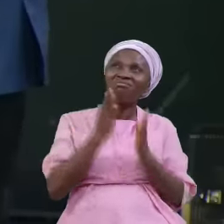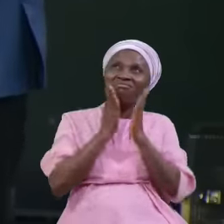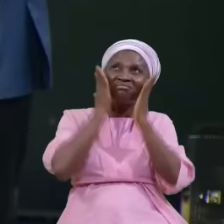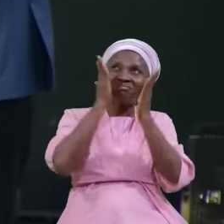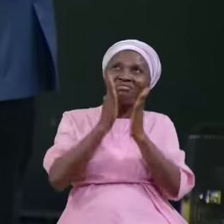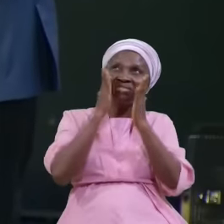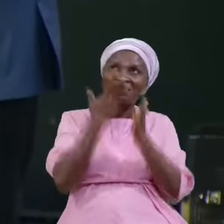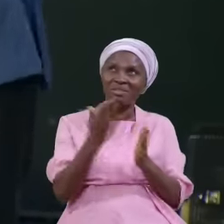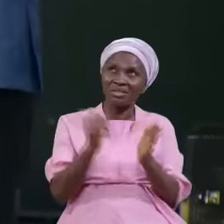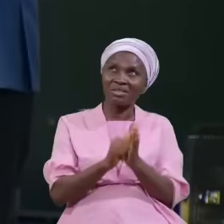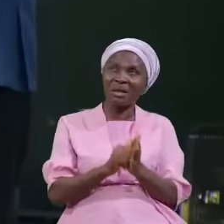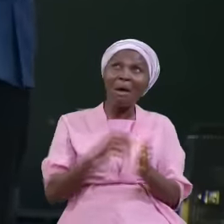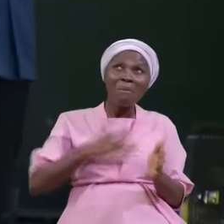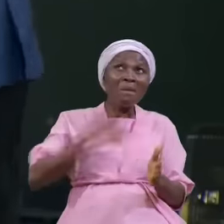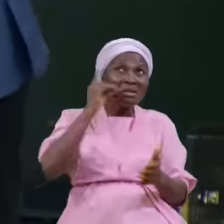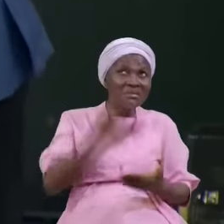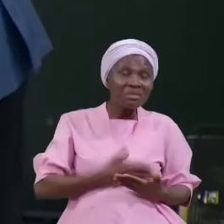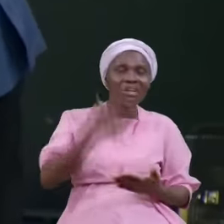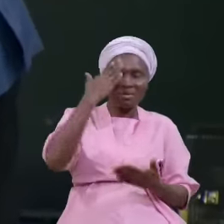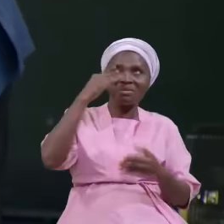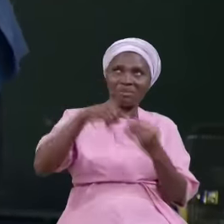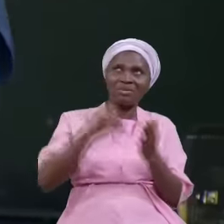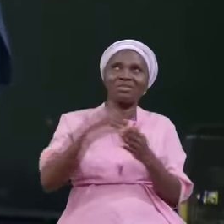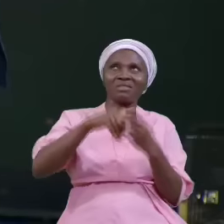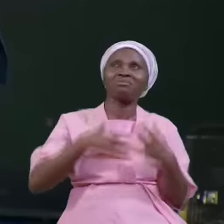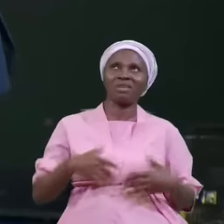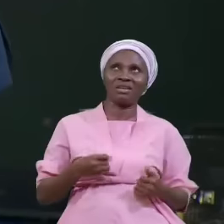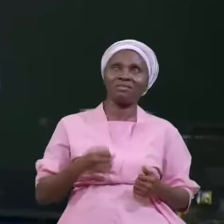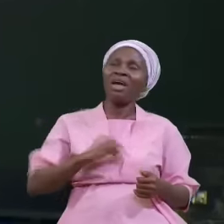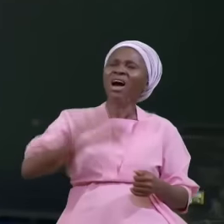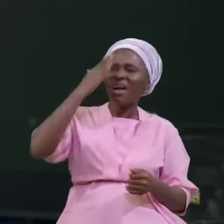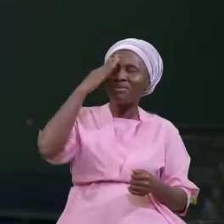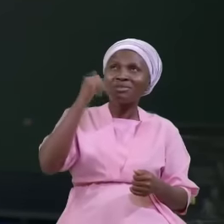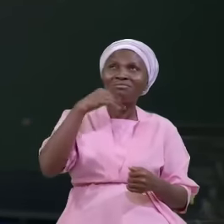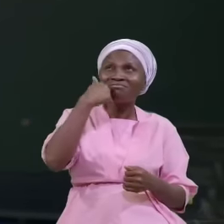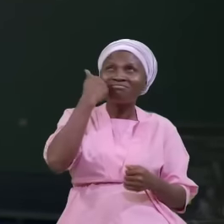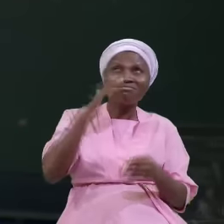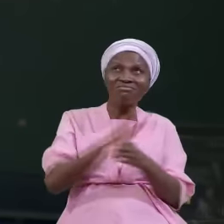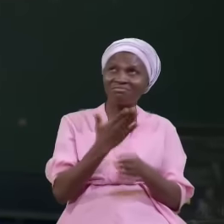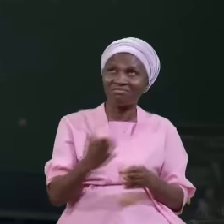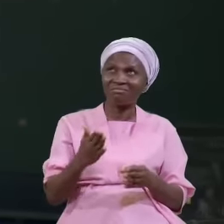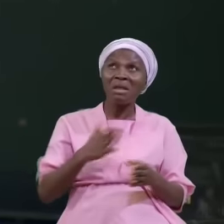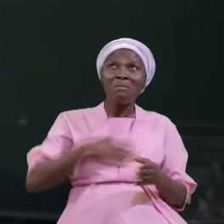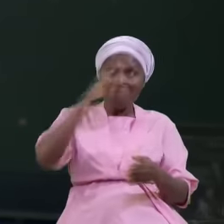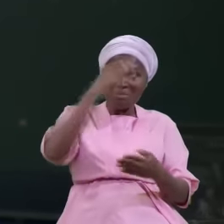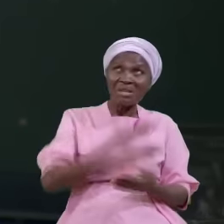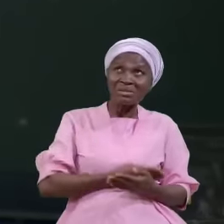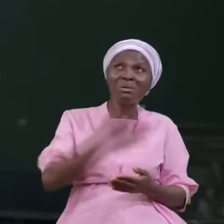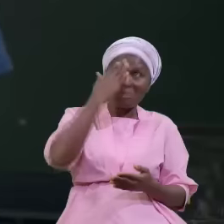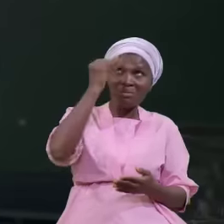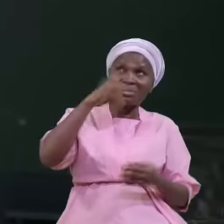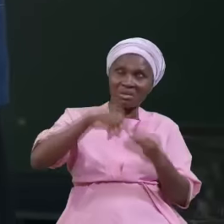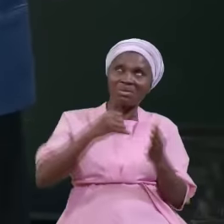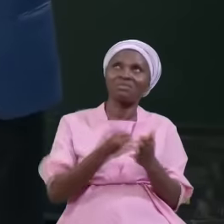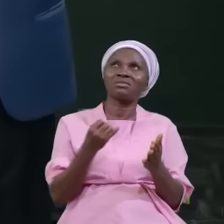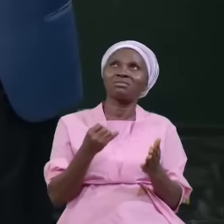it. I know the shameful thing my son knows about it. And